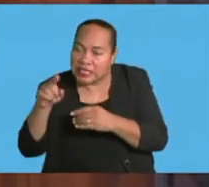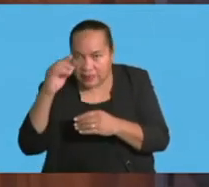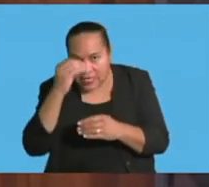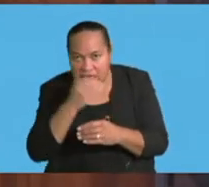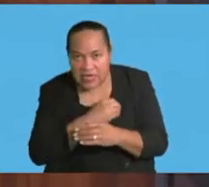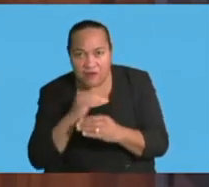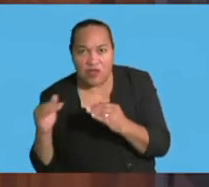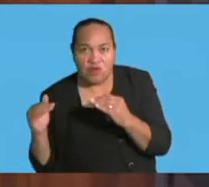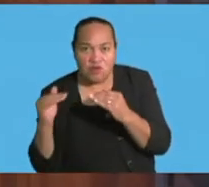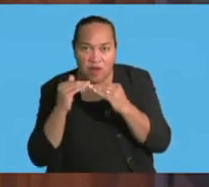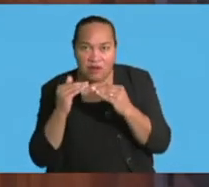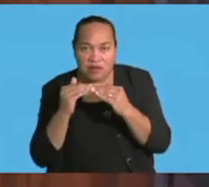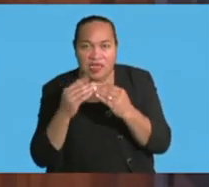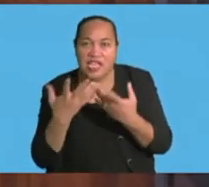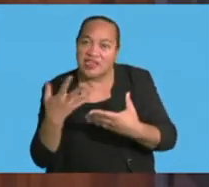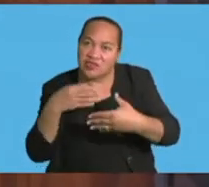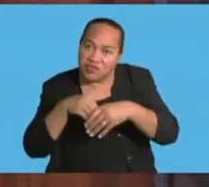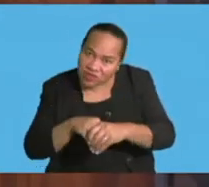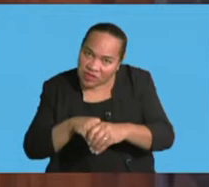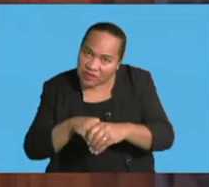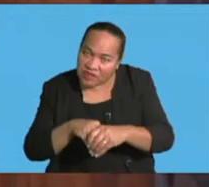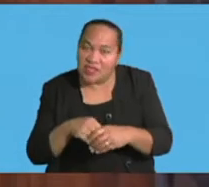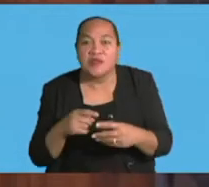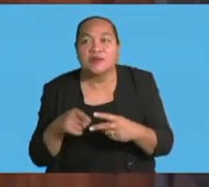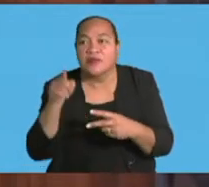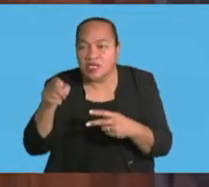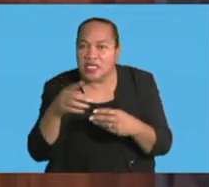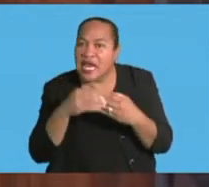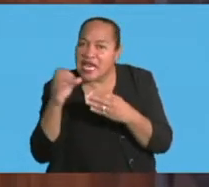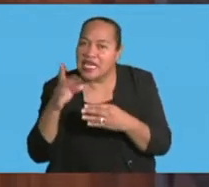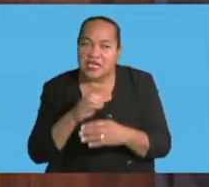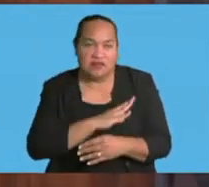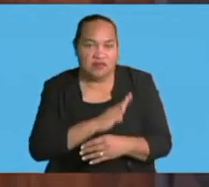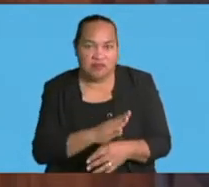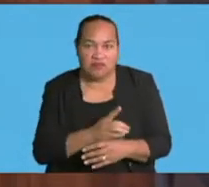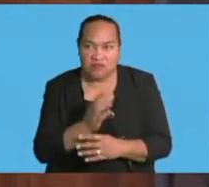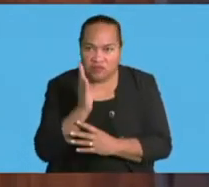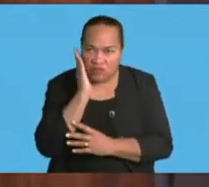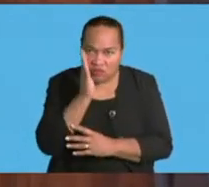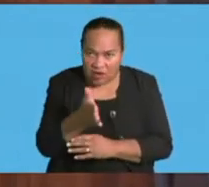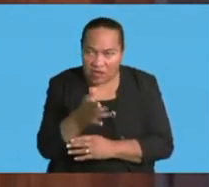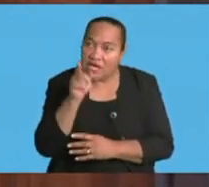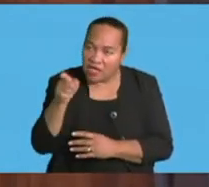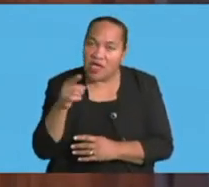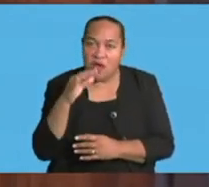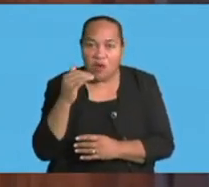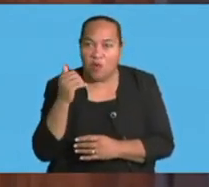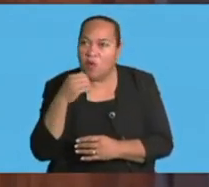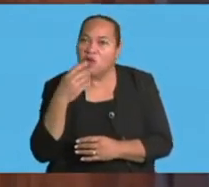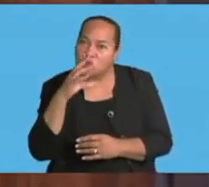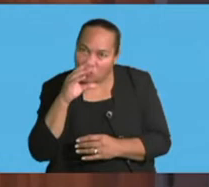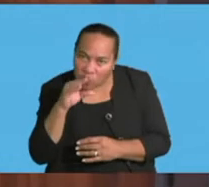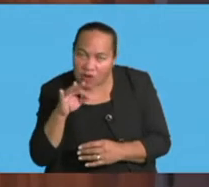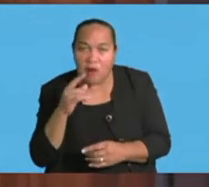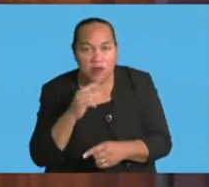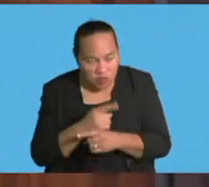and inclusivity, a leader who is assertive and bold, a leader who walks the talk, a leader who